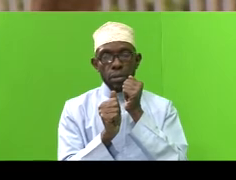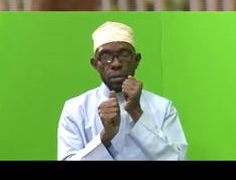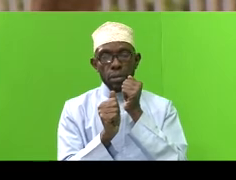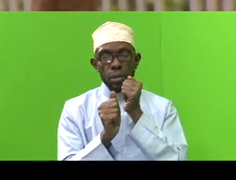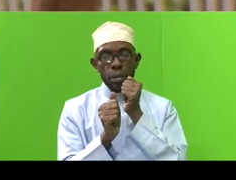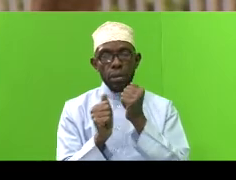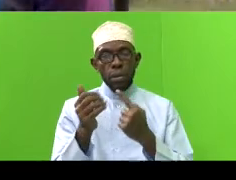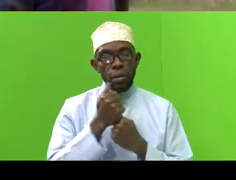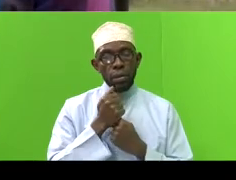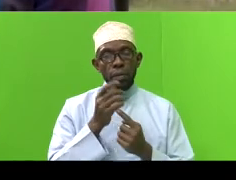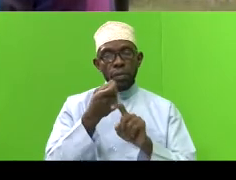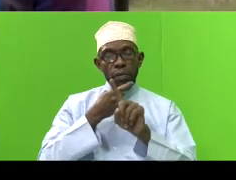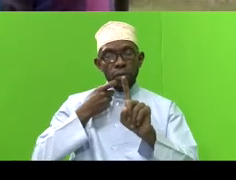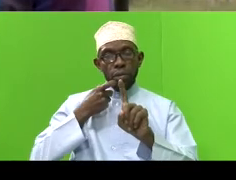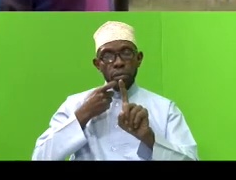gotten from